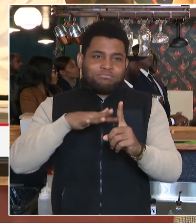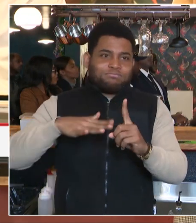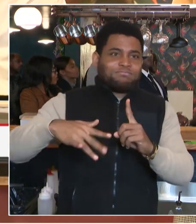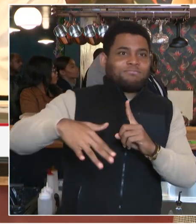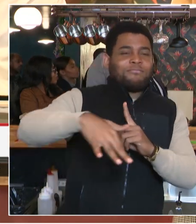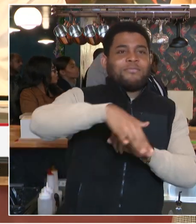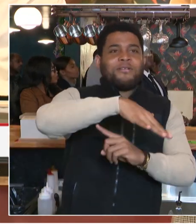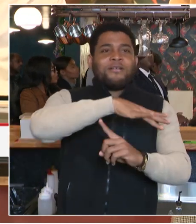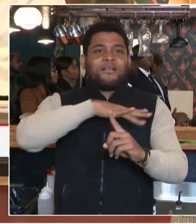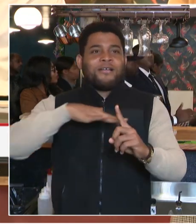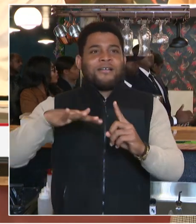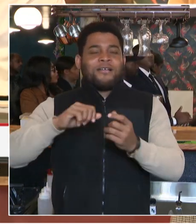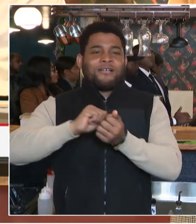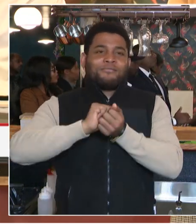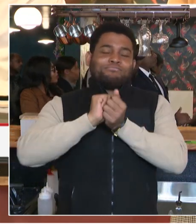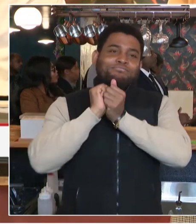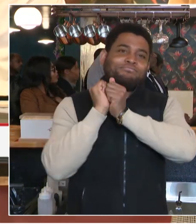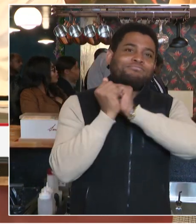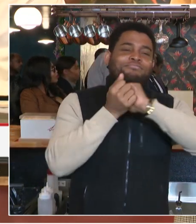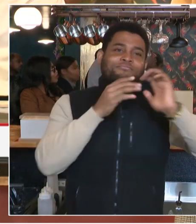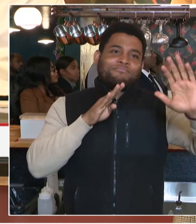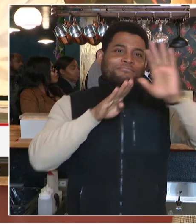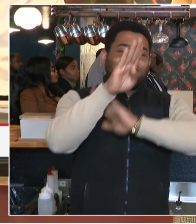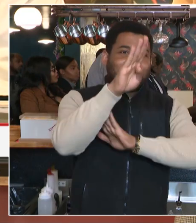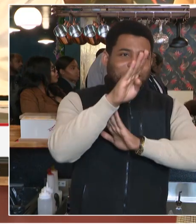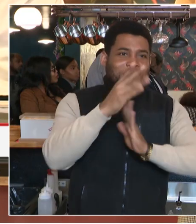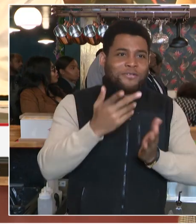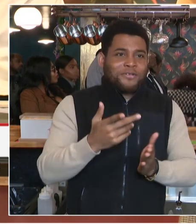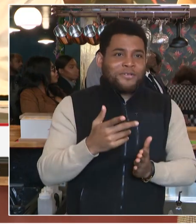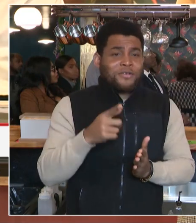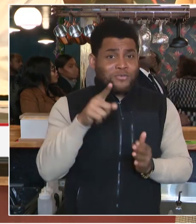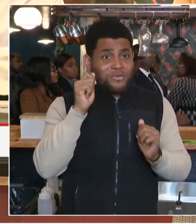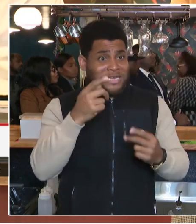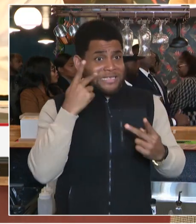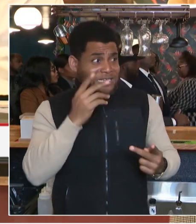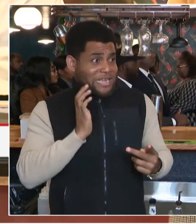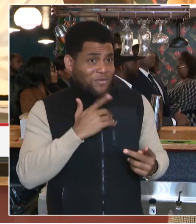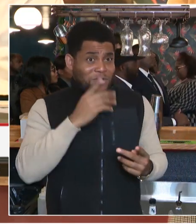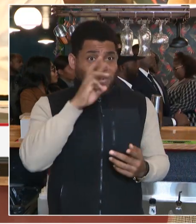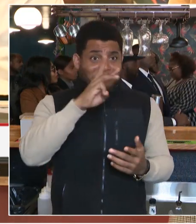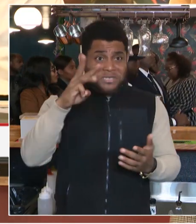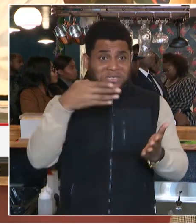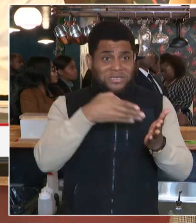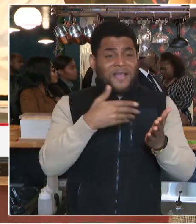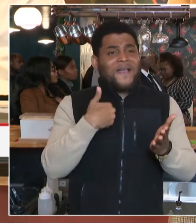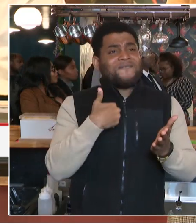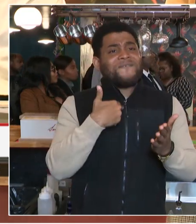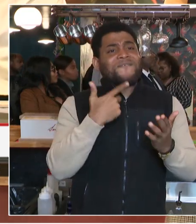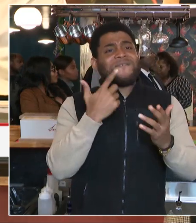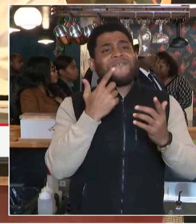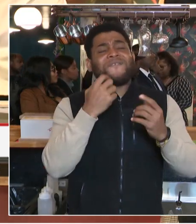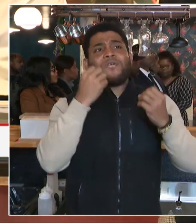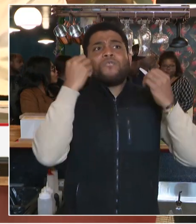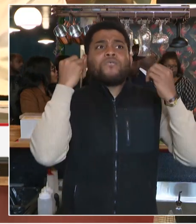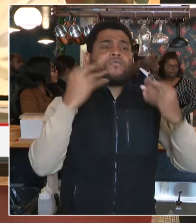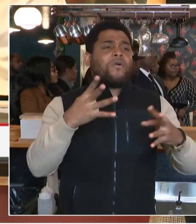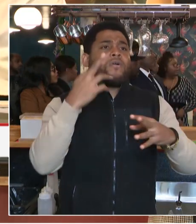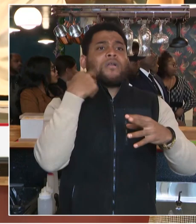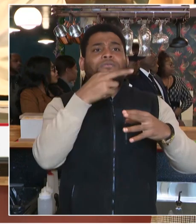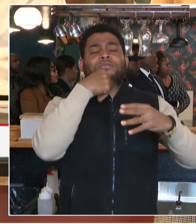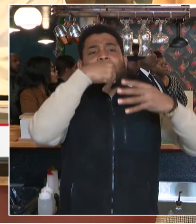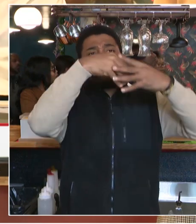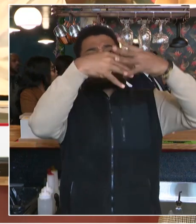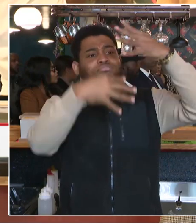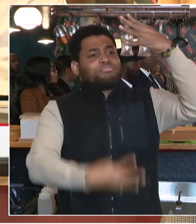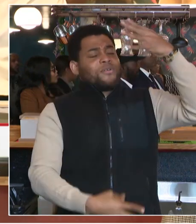at DMV.BRW.com, where we actually have all of the restaurants by ward. Why is that important this year? Is because you, as